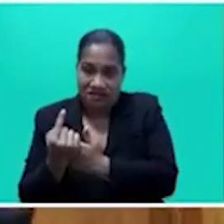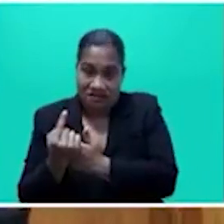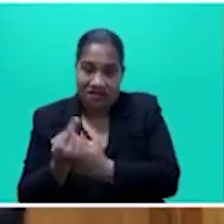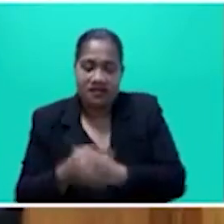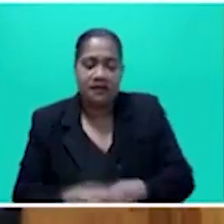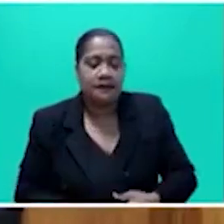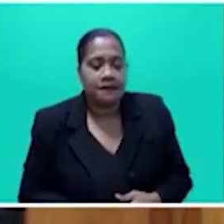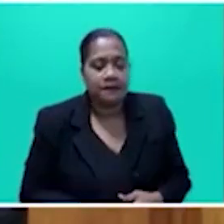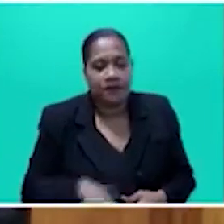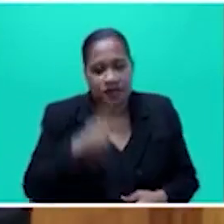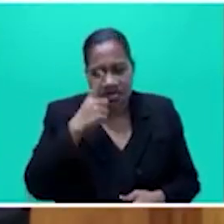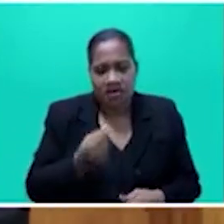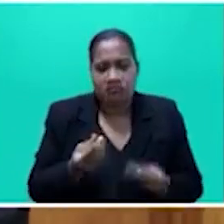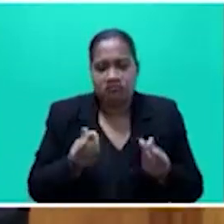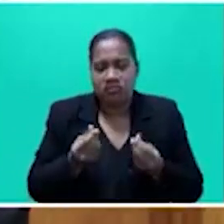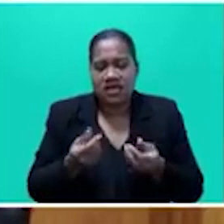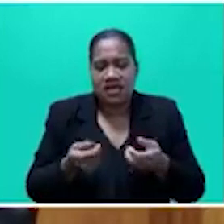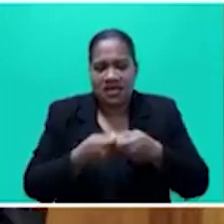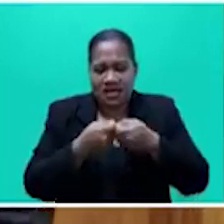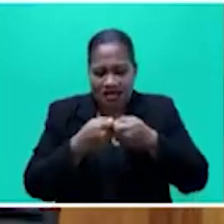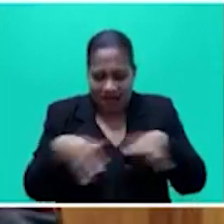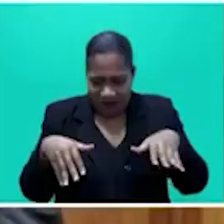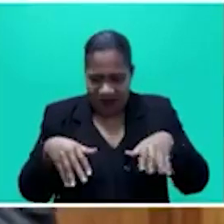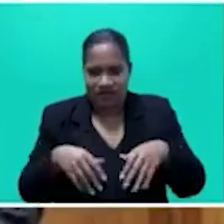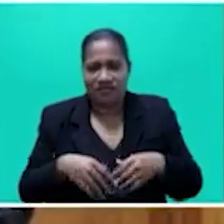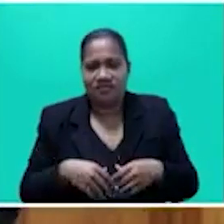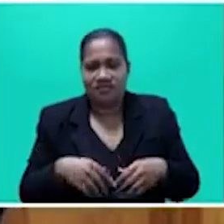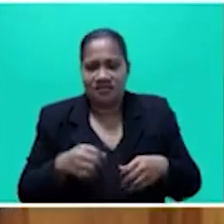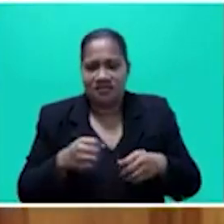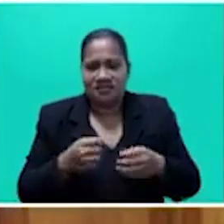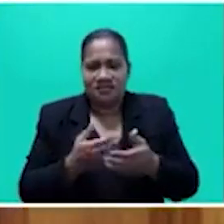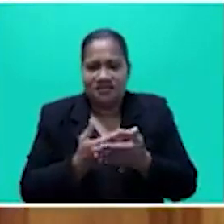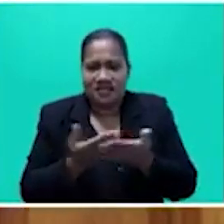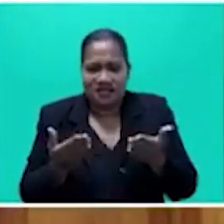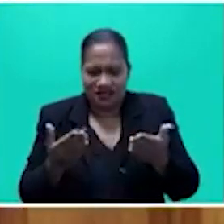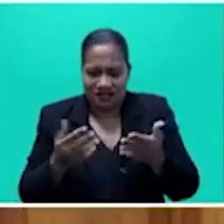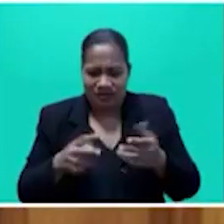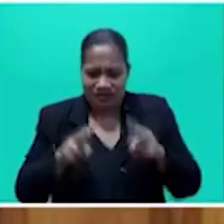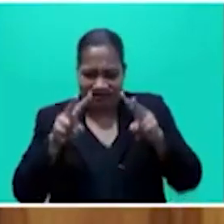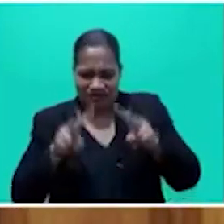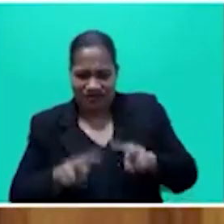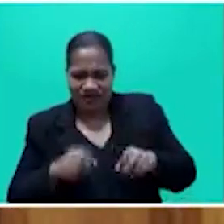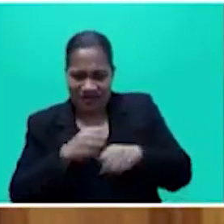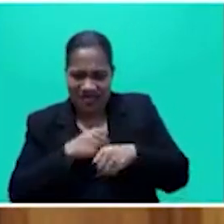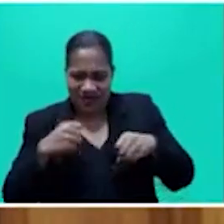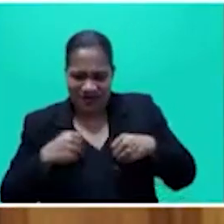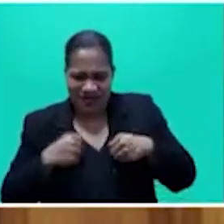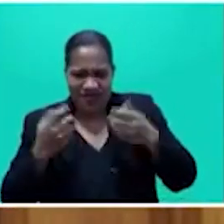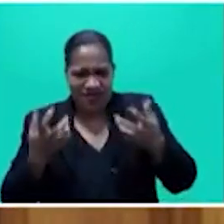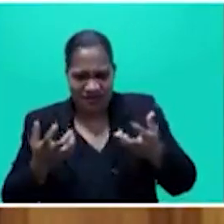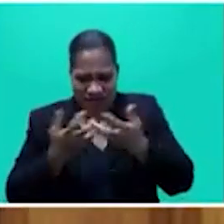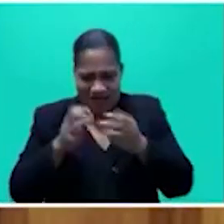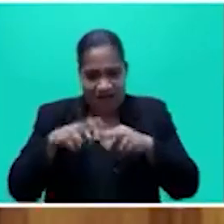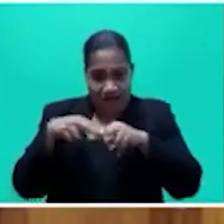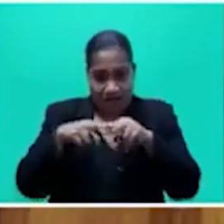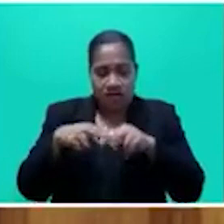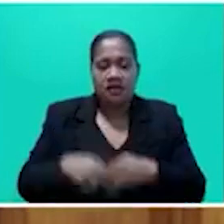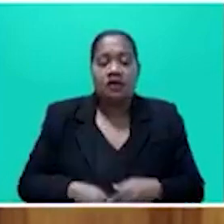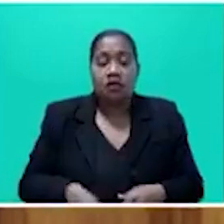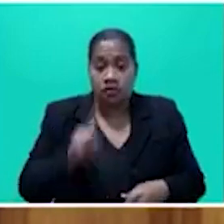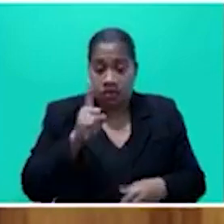easily damage our reputation. And Honorable Speaker, as you know, one mistake, and today we